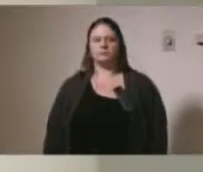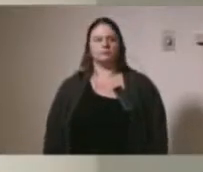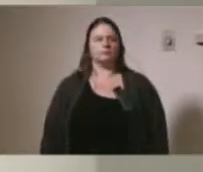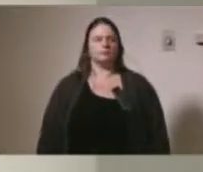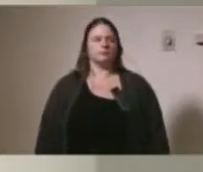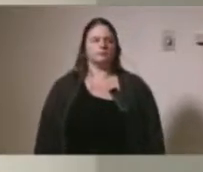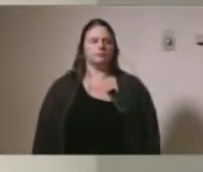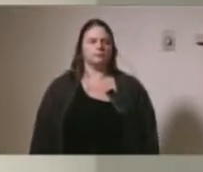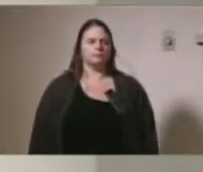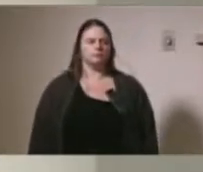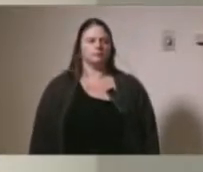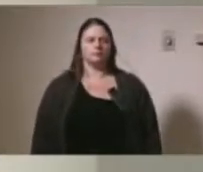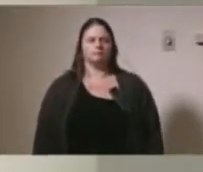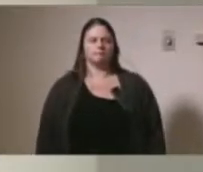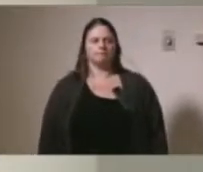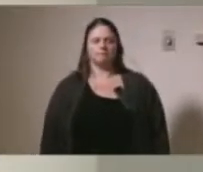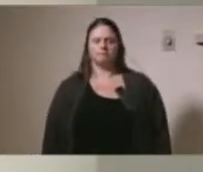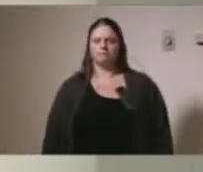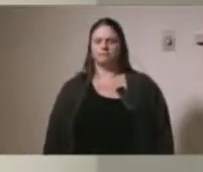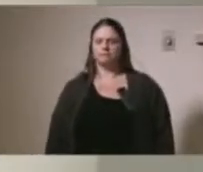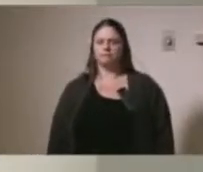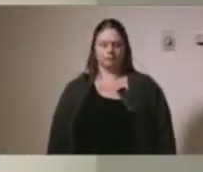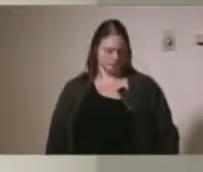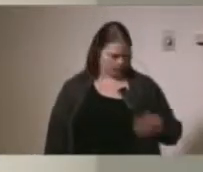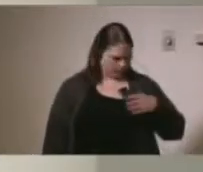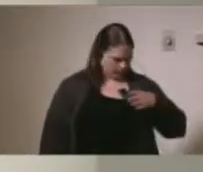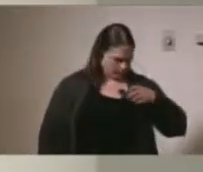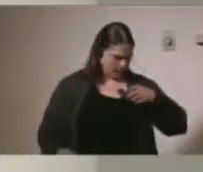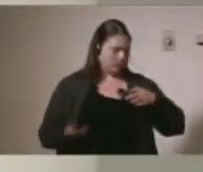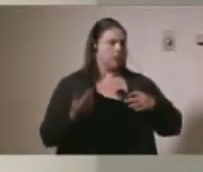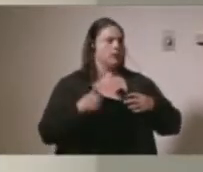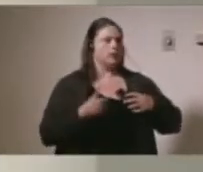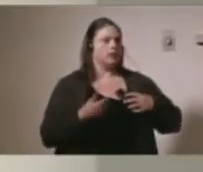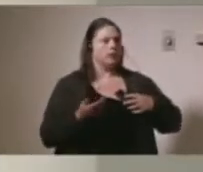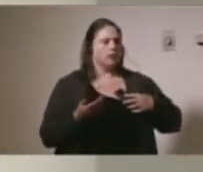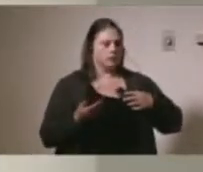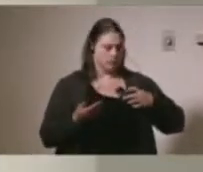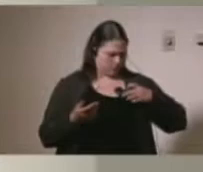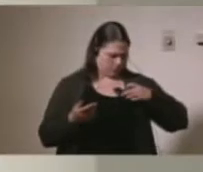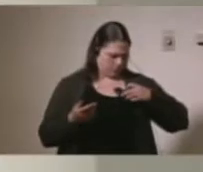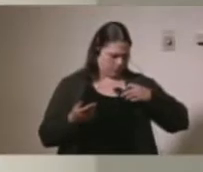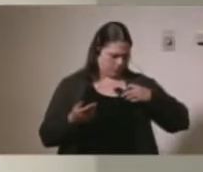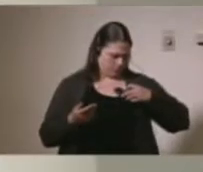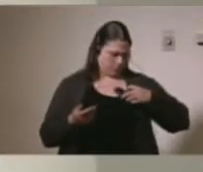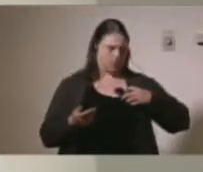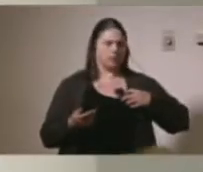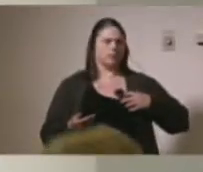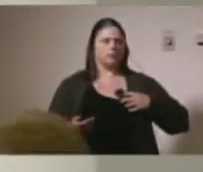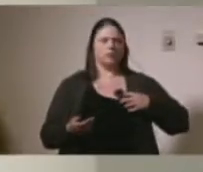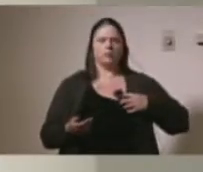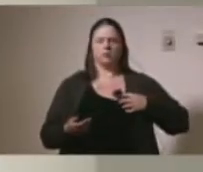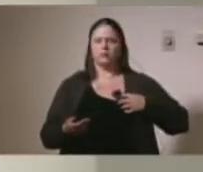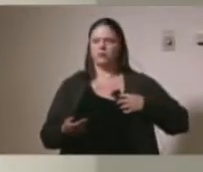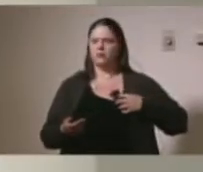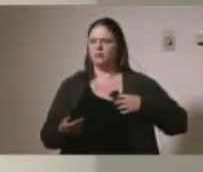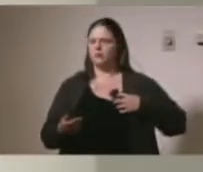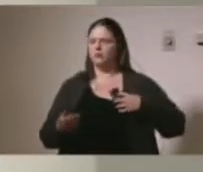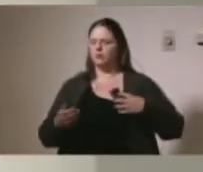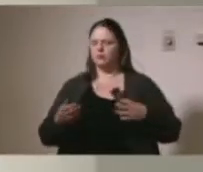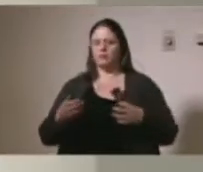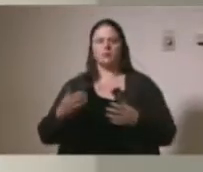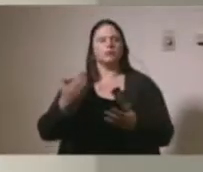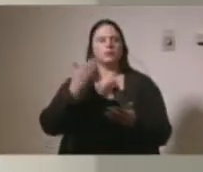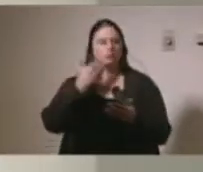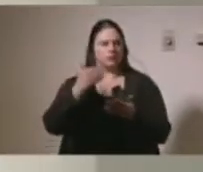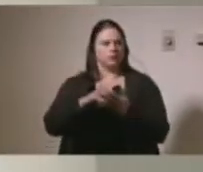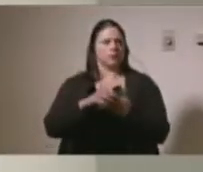So thank you for all those who worked for this to happen, for this symposium to be publicized,